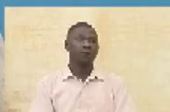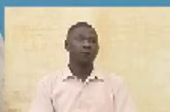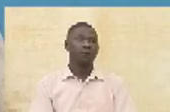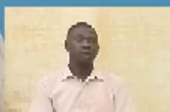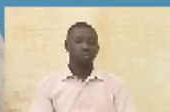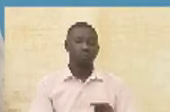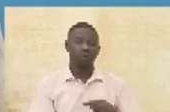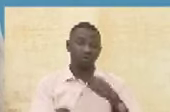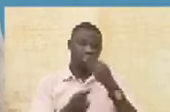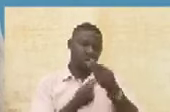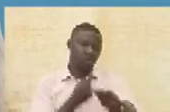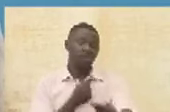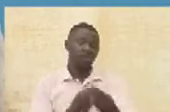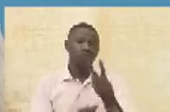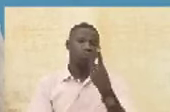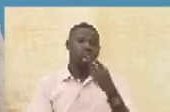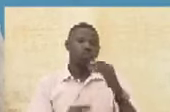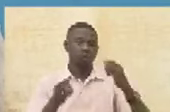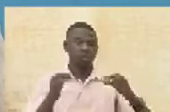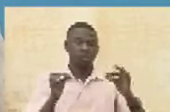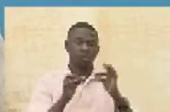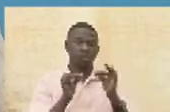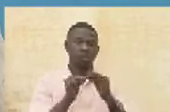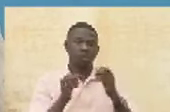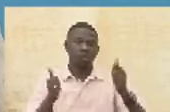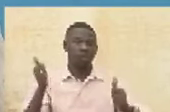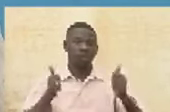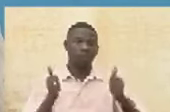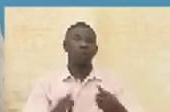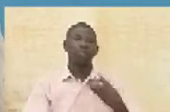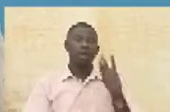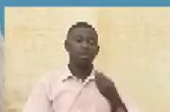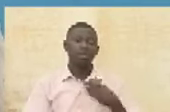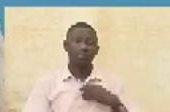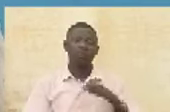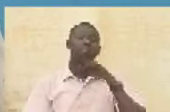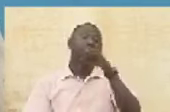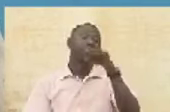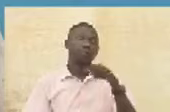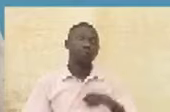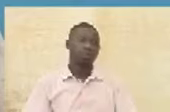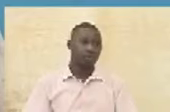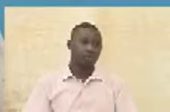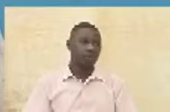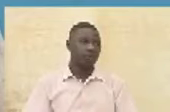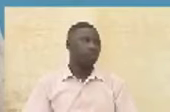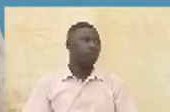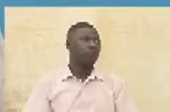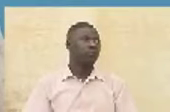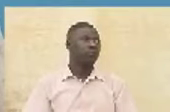he will give you 2 bags of rice. That's how he fooled us.